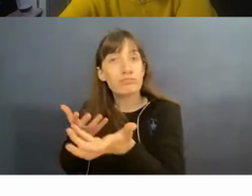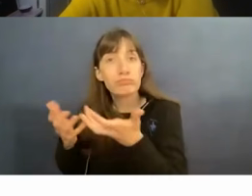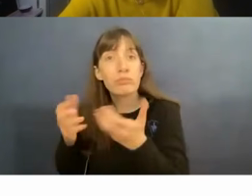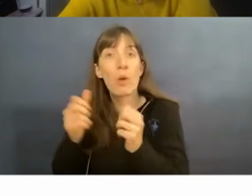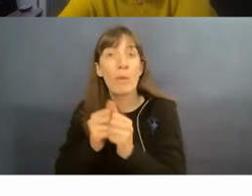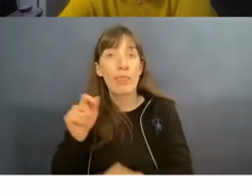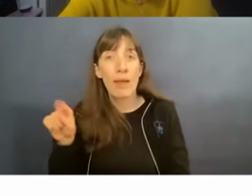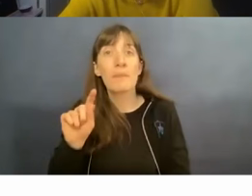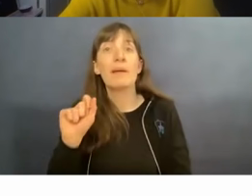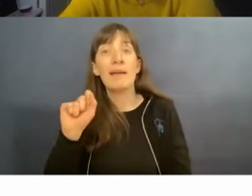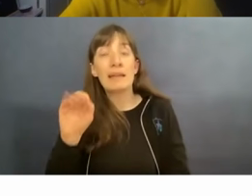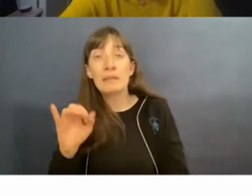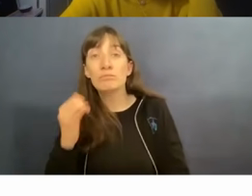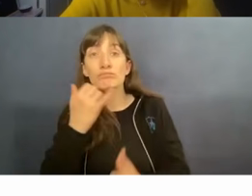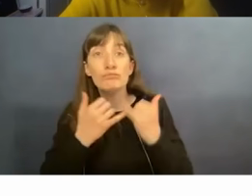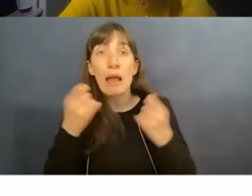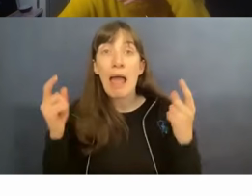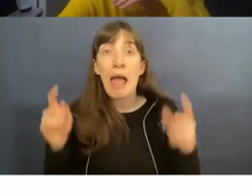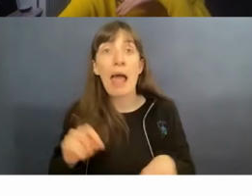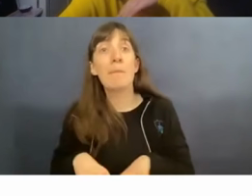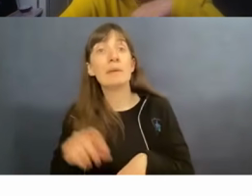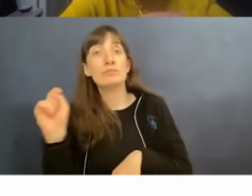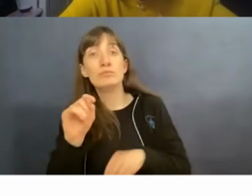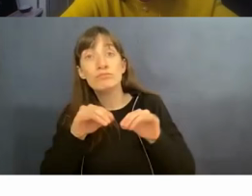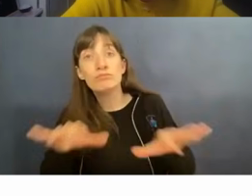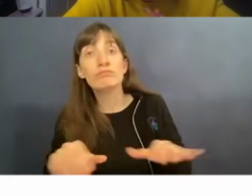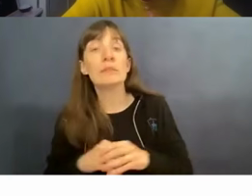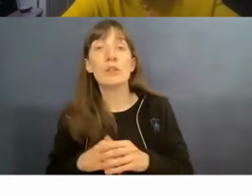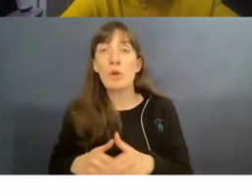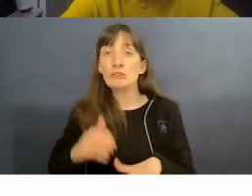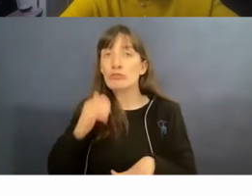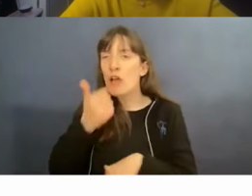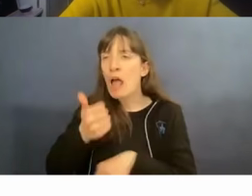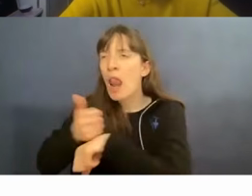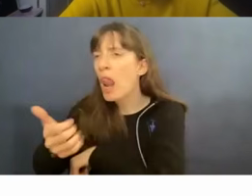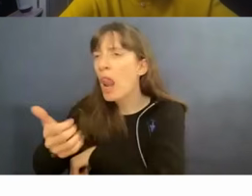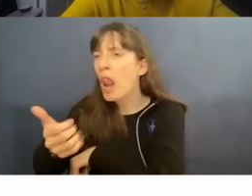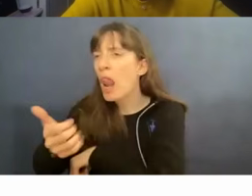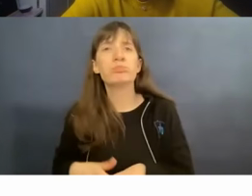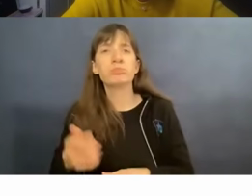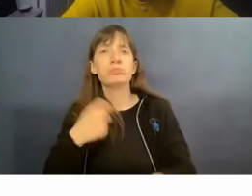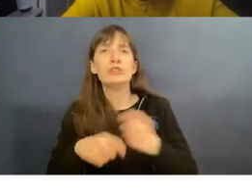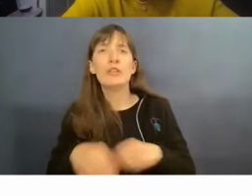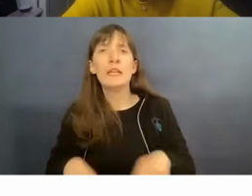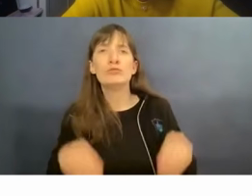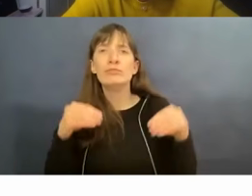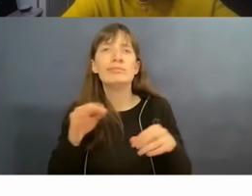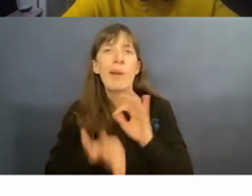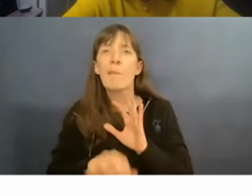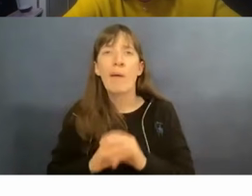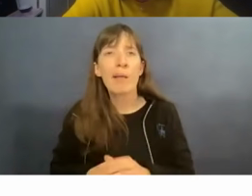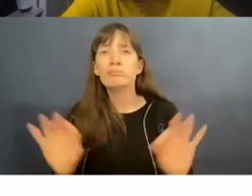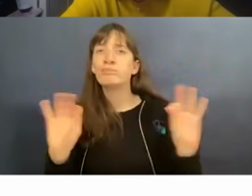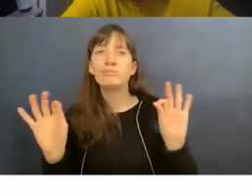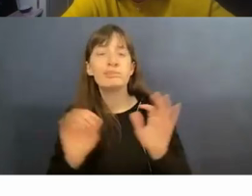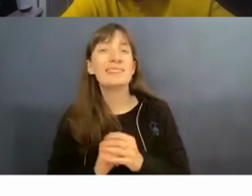there are accidents that happen, trying not to shame them, just changing the sheets, not making it a big deal, because they might feel